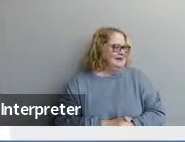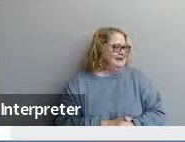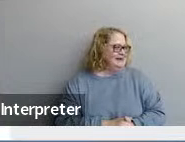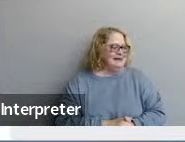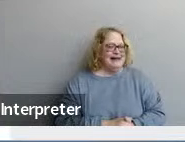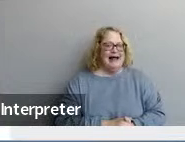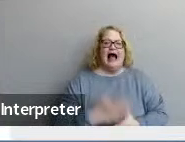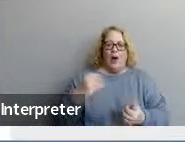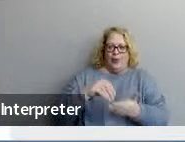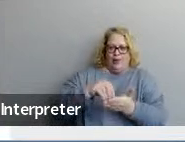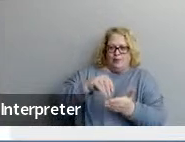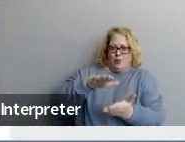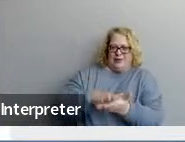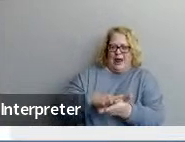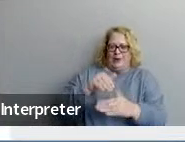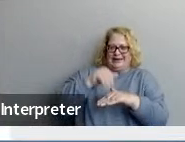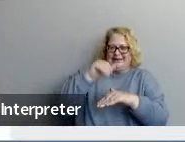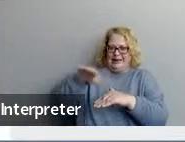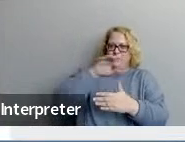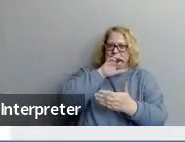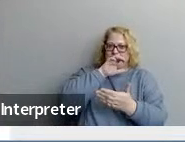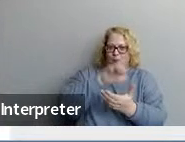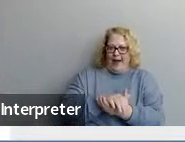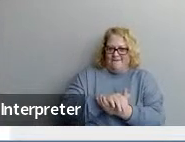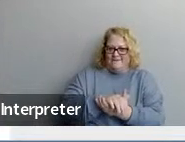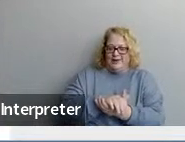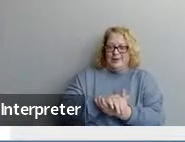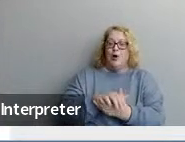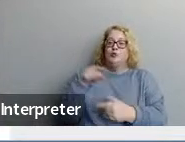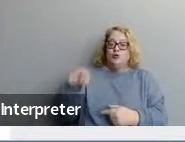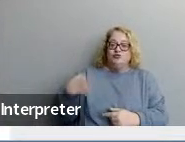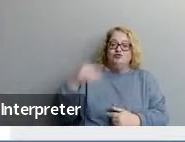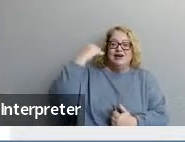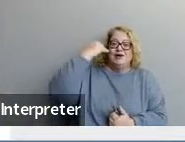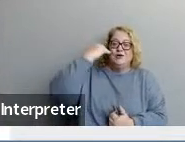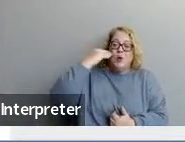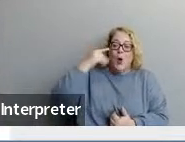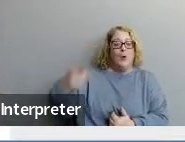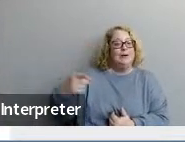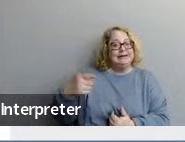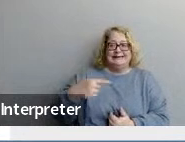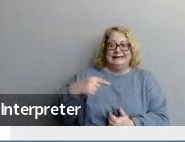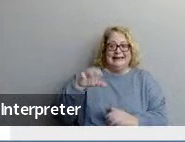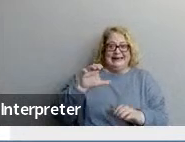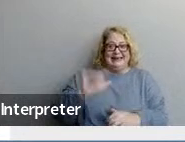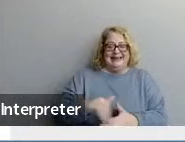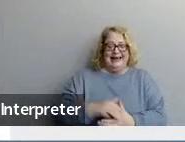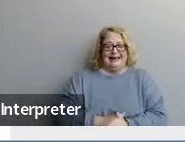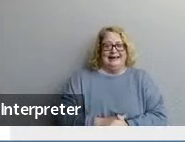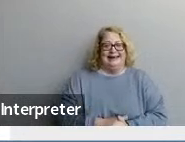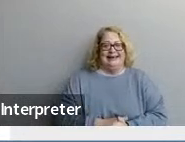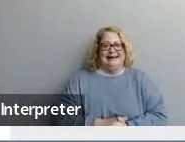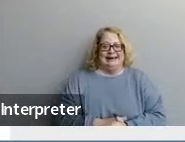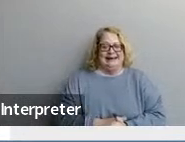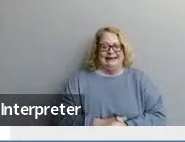No. I want that recorded down and sent to his wife. He knows that he existed.